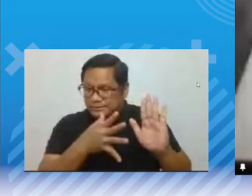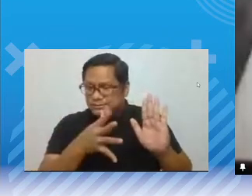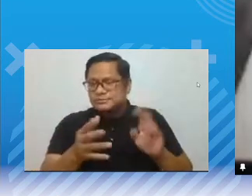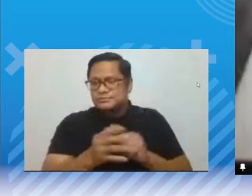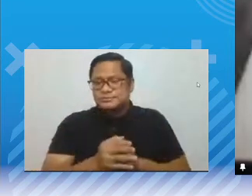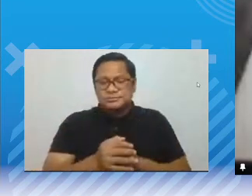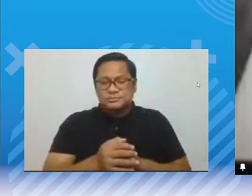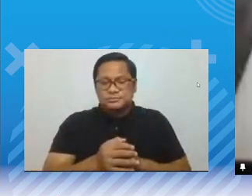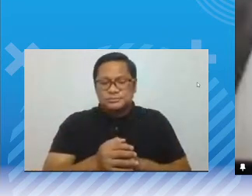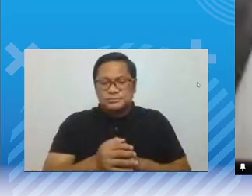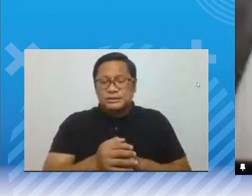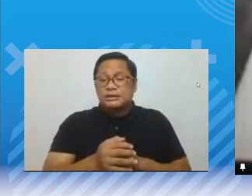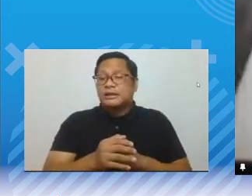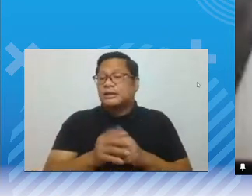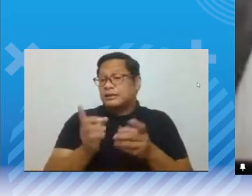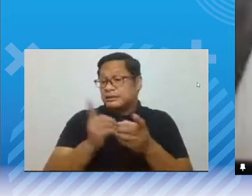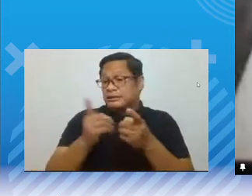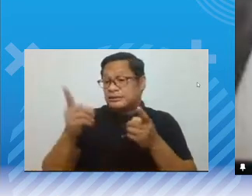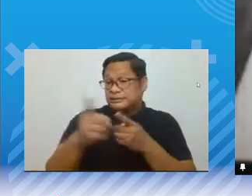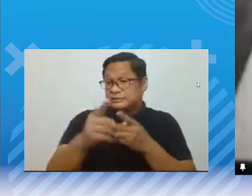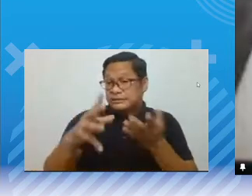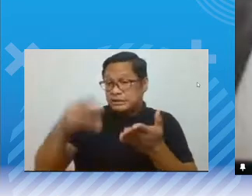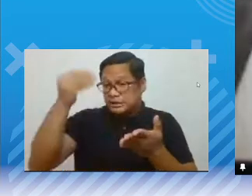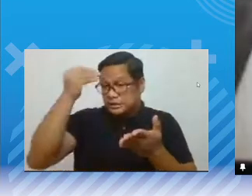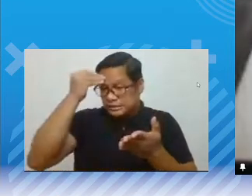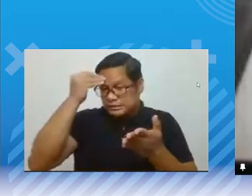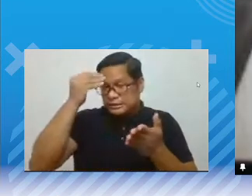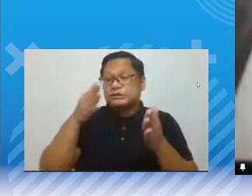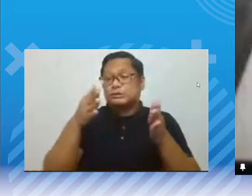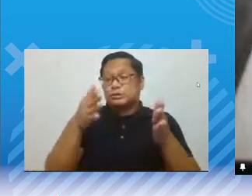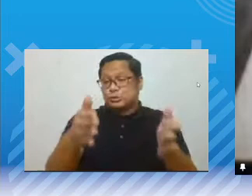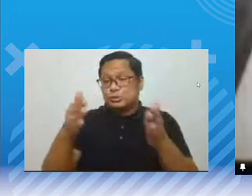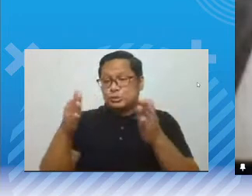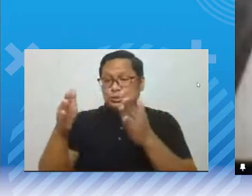in the distance learning modality.